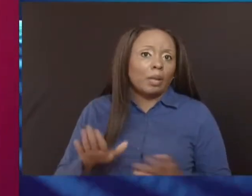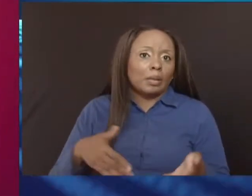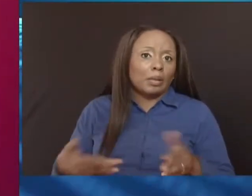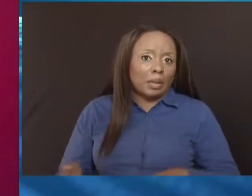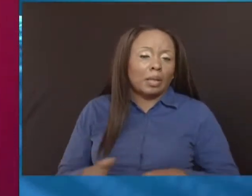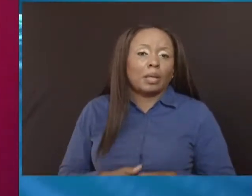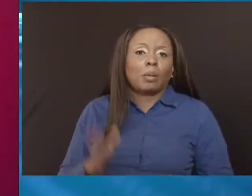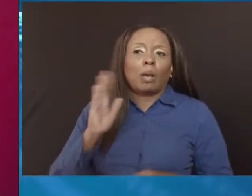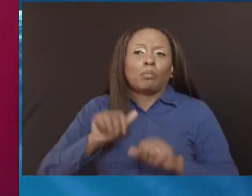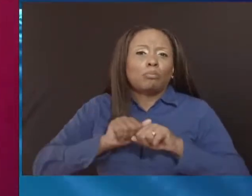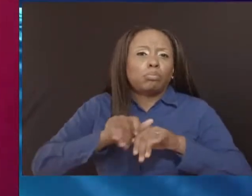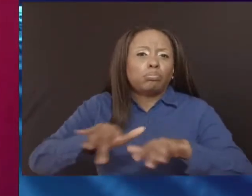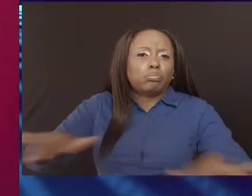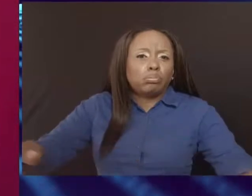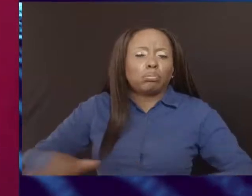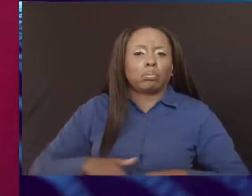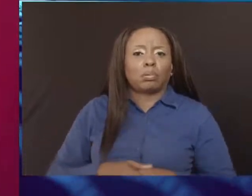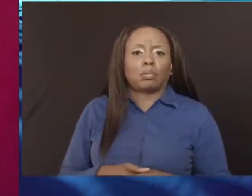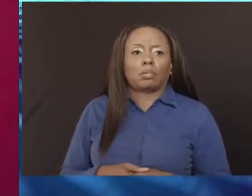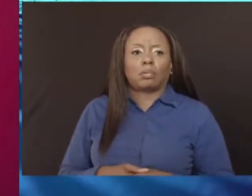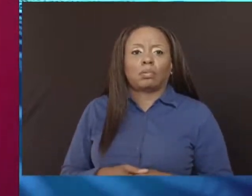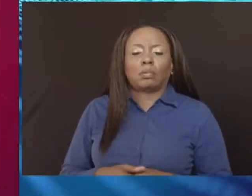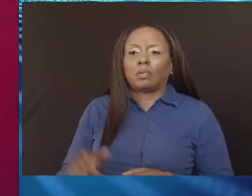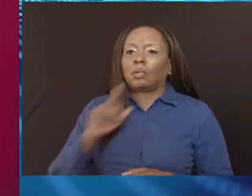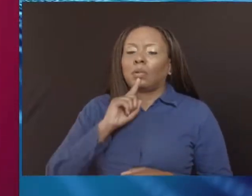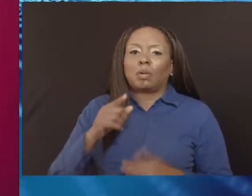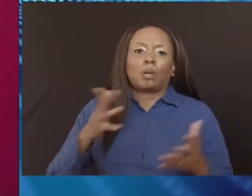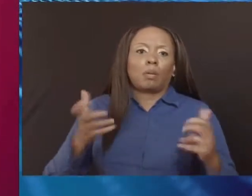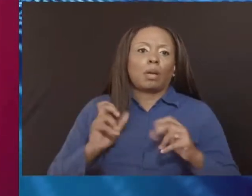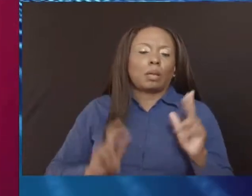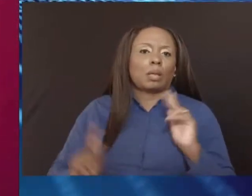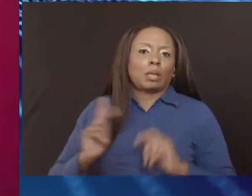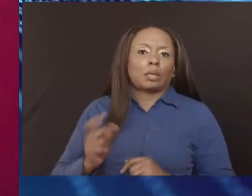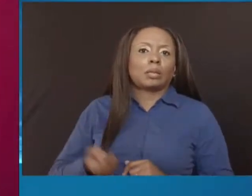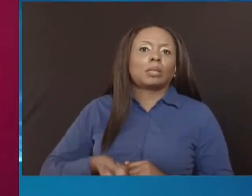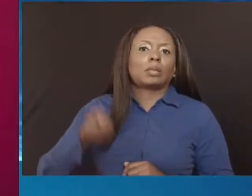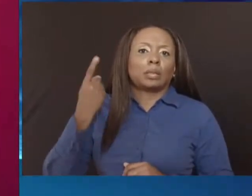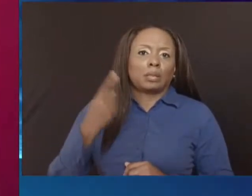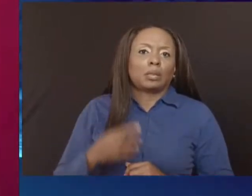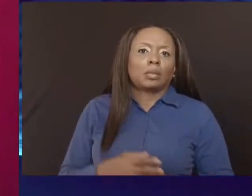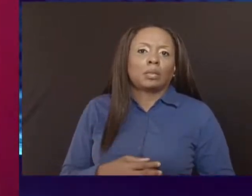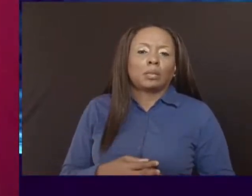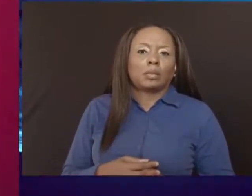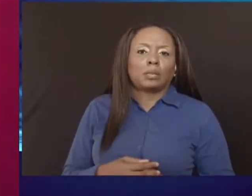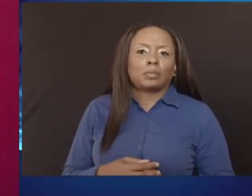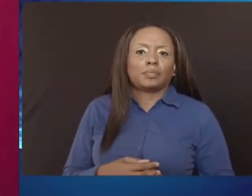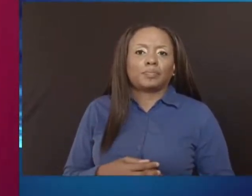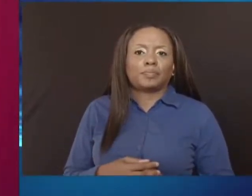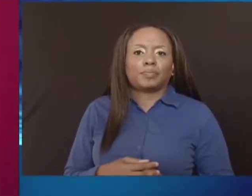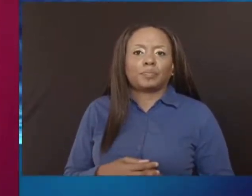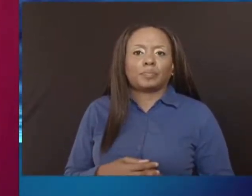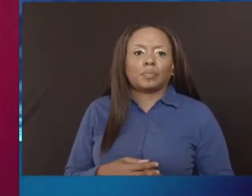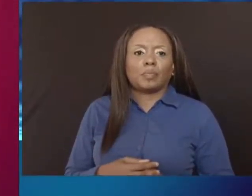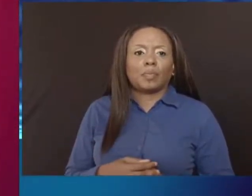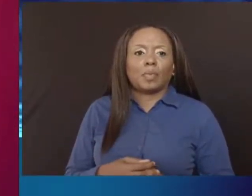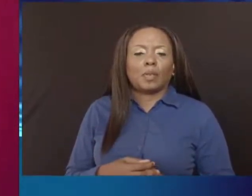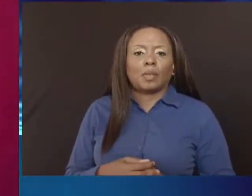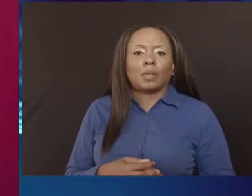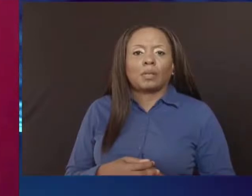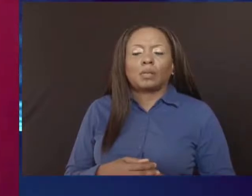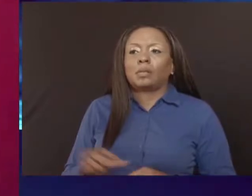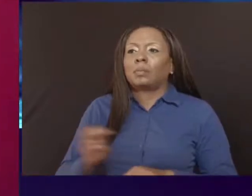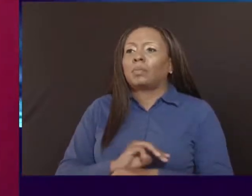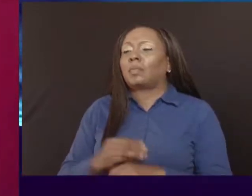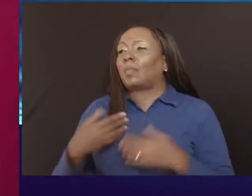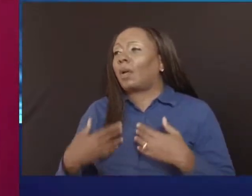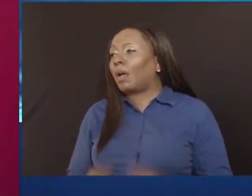of COVID in the community. So we really need people to understand what it is that we're dealing with. And while the Ministry of Health is out to